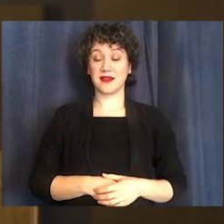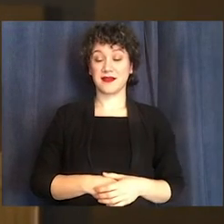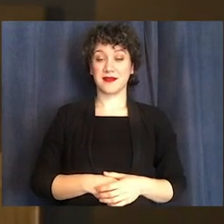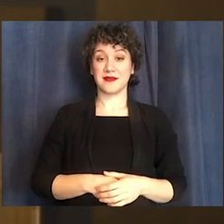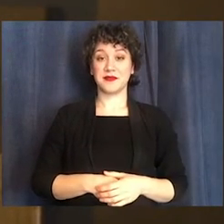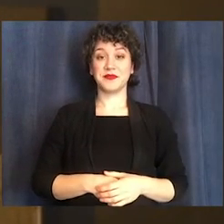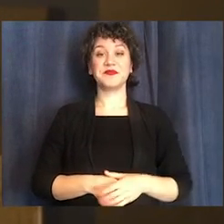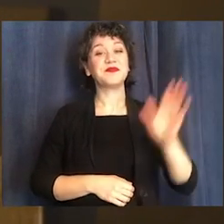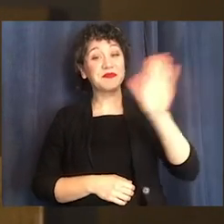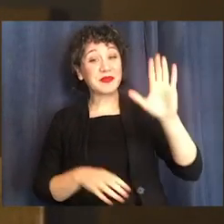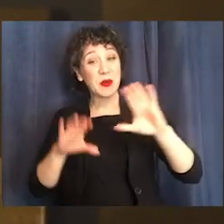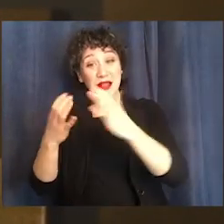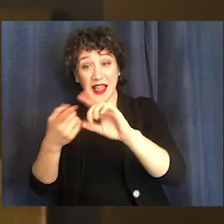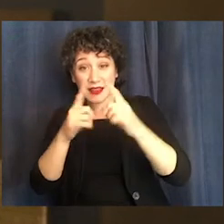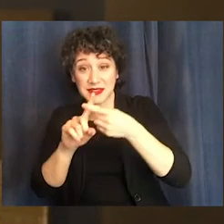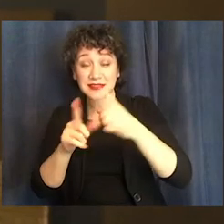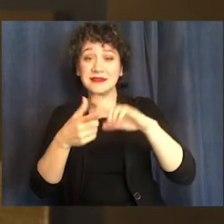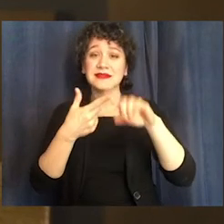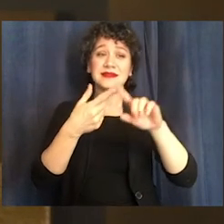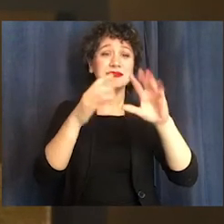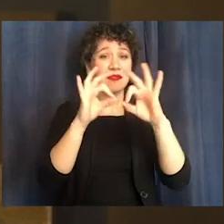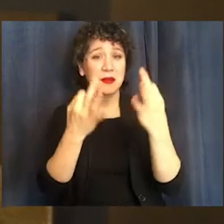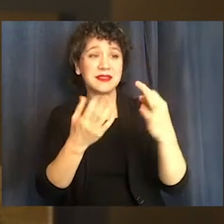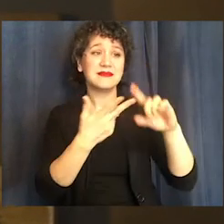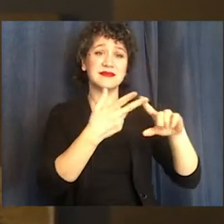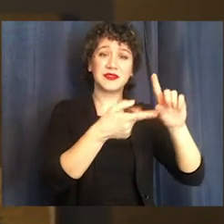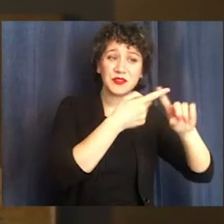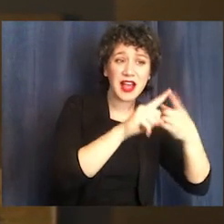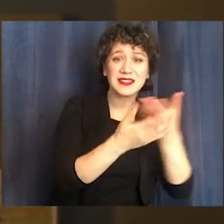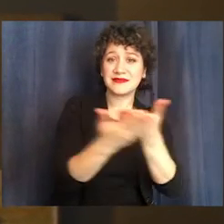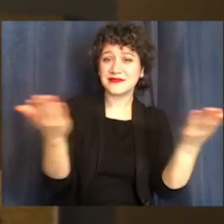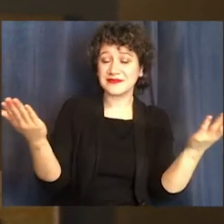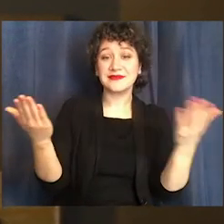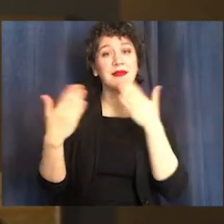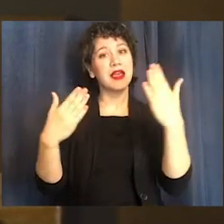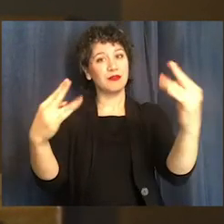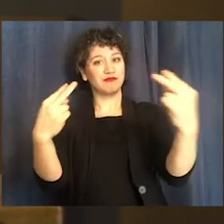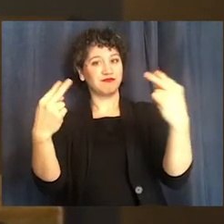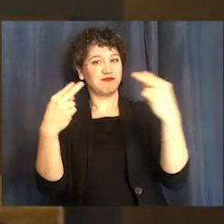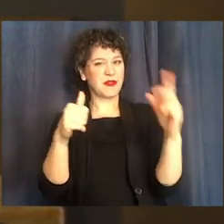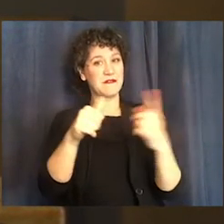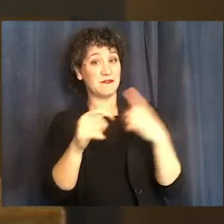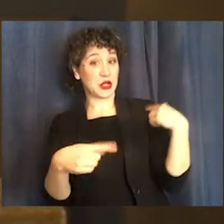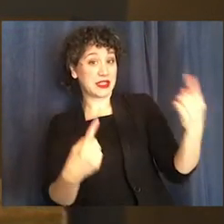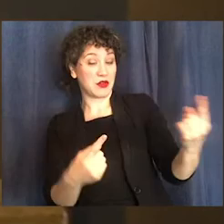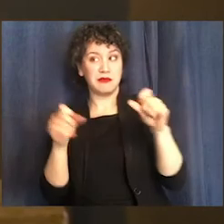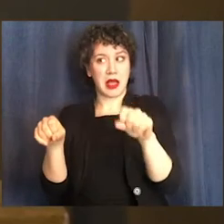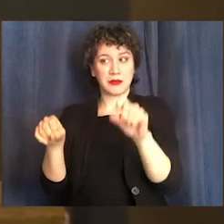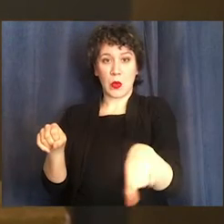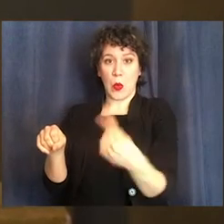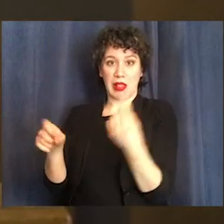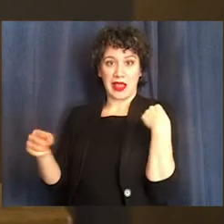Hello, classmates, families, and friends. Thank you for tuning in to the first ever, and possibly only